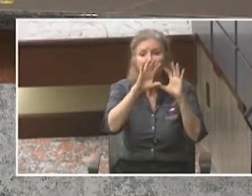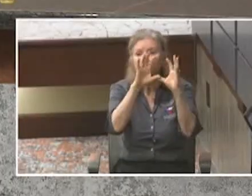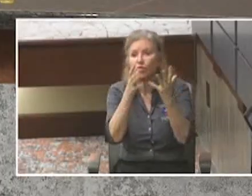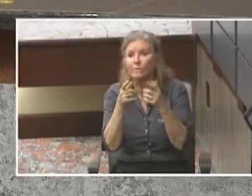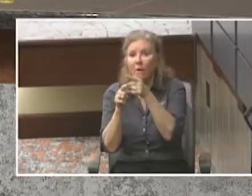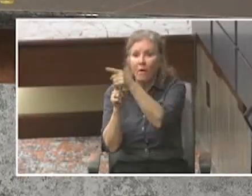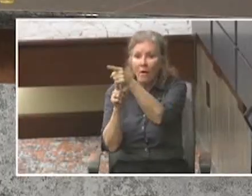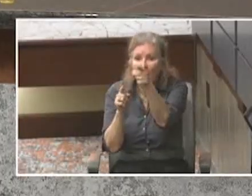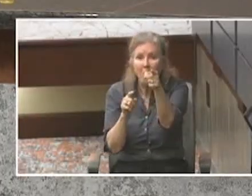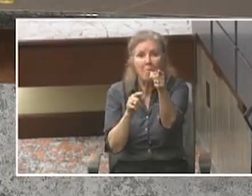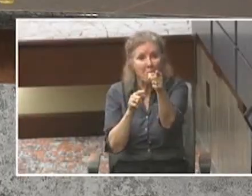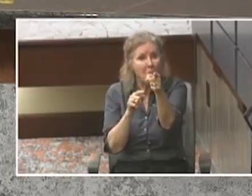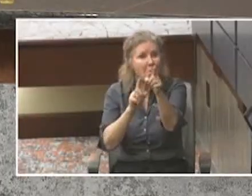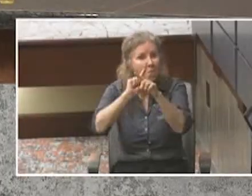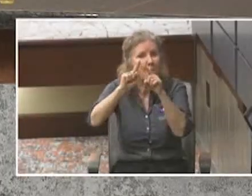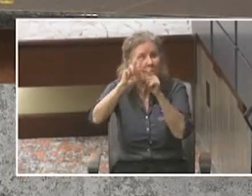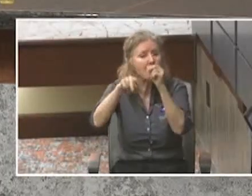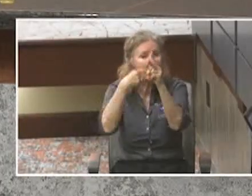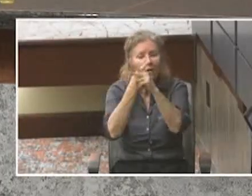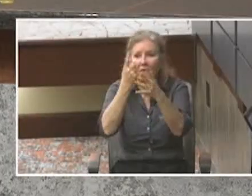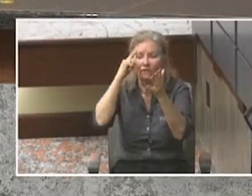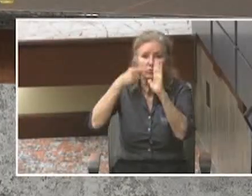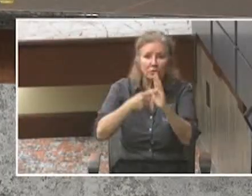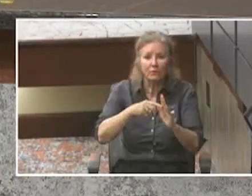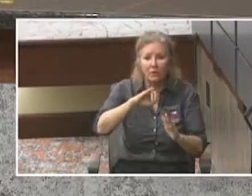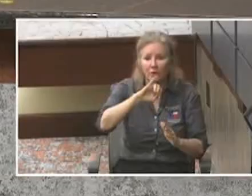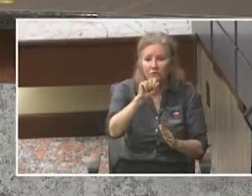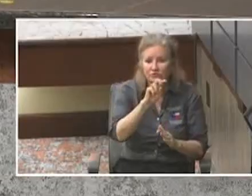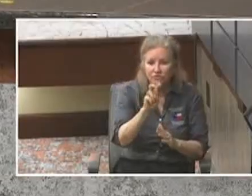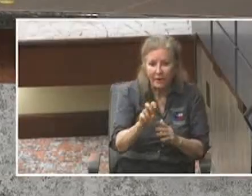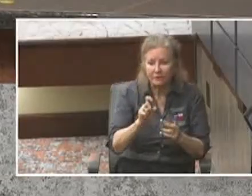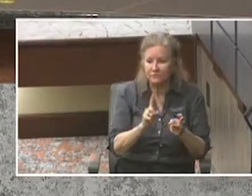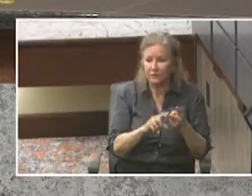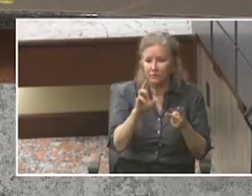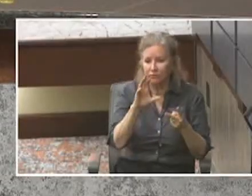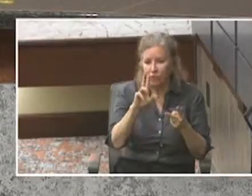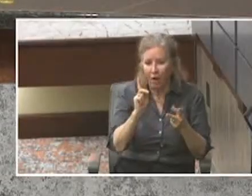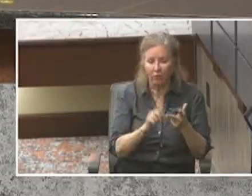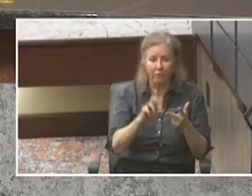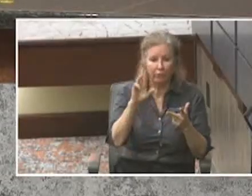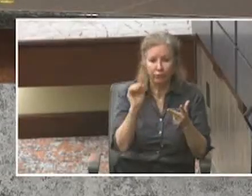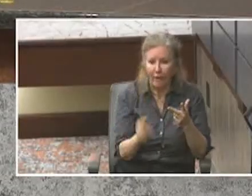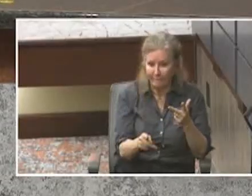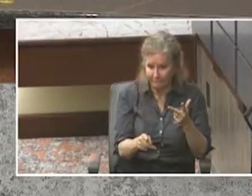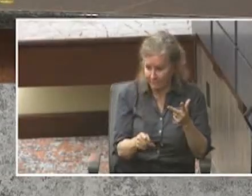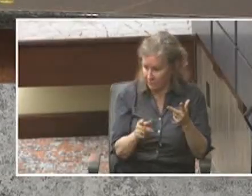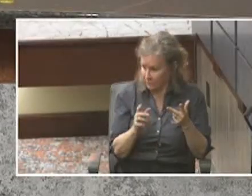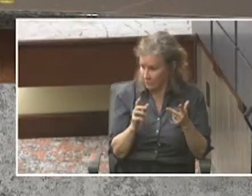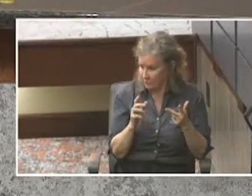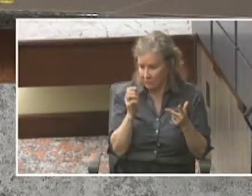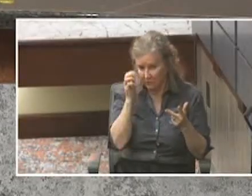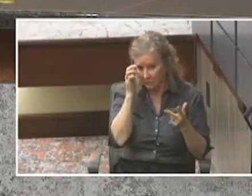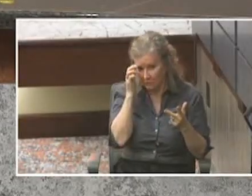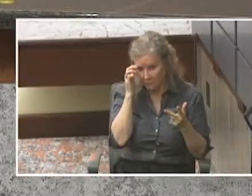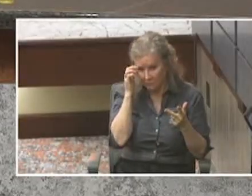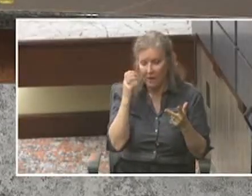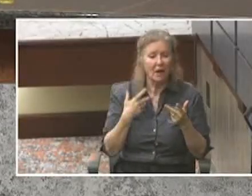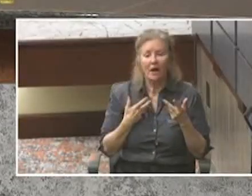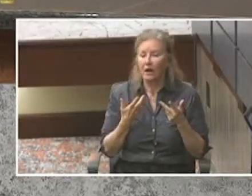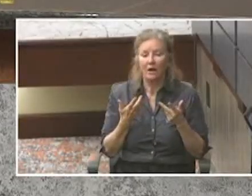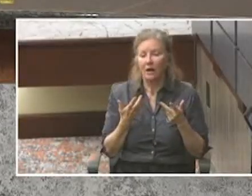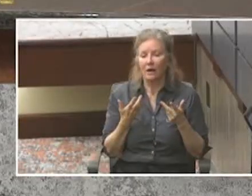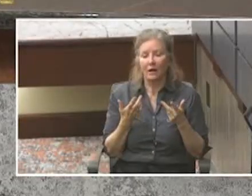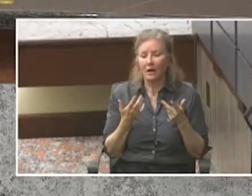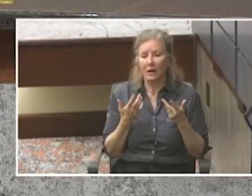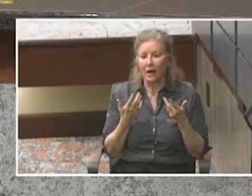know, so if you're doing jazz, or are you doing rock, or are you doing rap, or are you doing, you know, because I don't want us to get into the pigeonhole of, you know, oh,